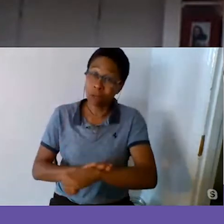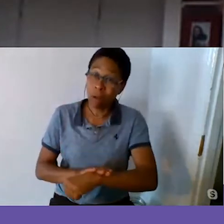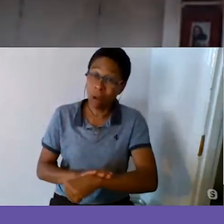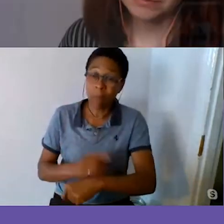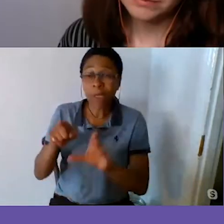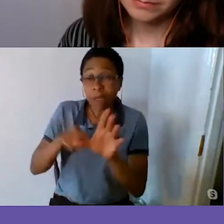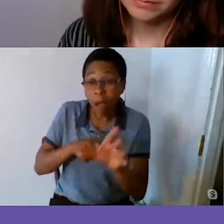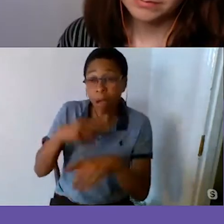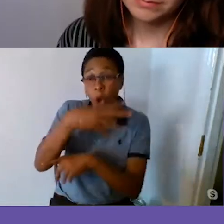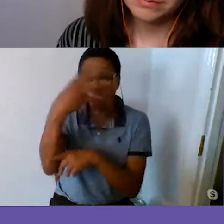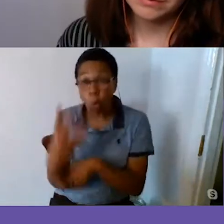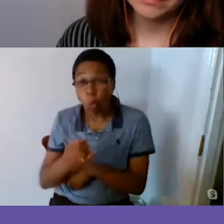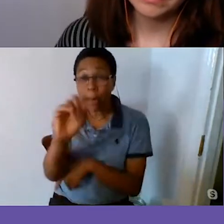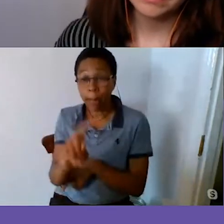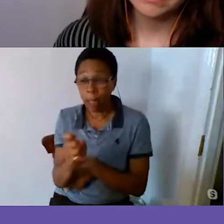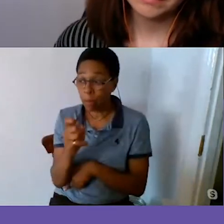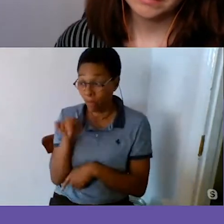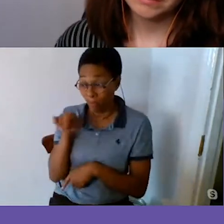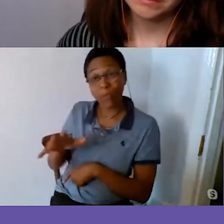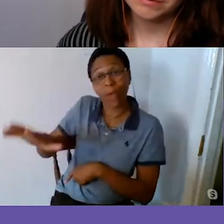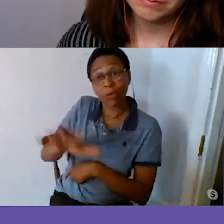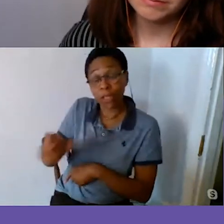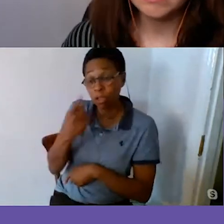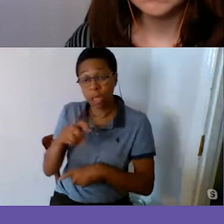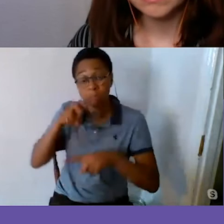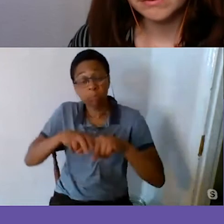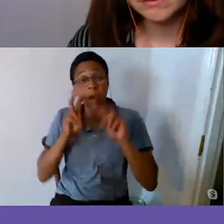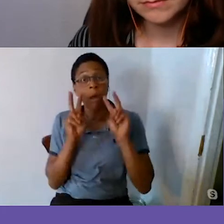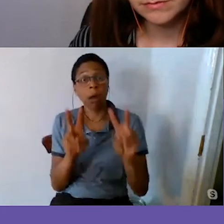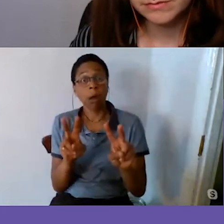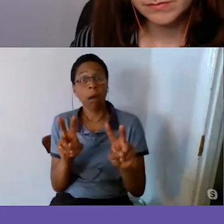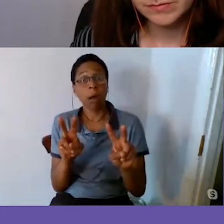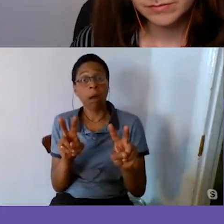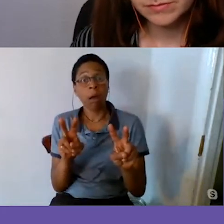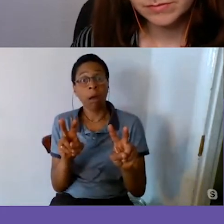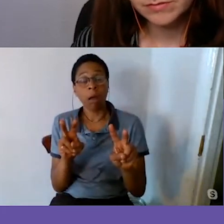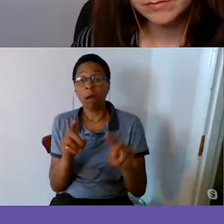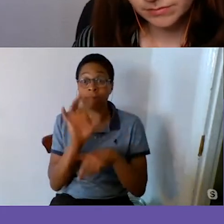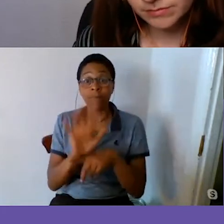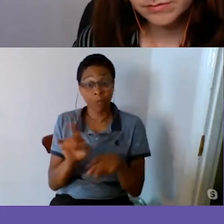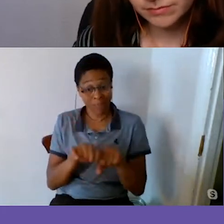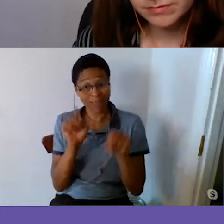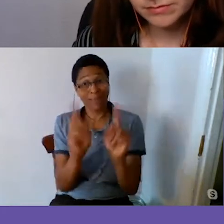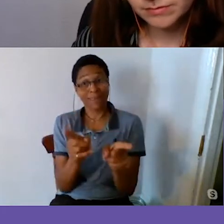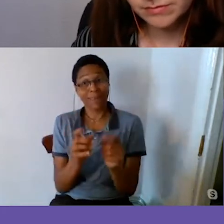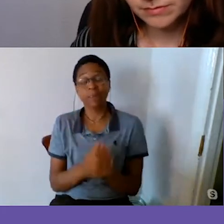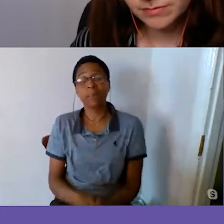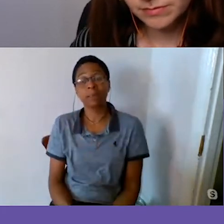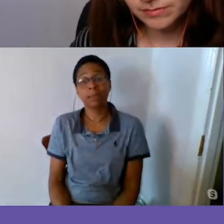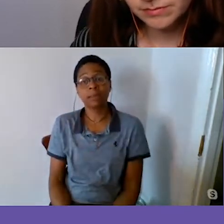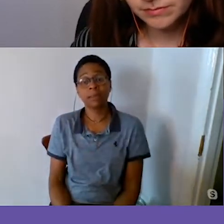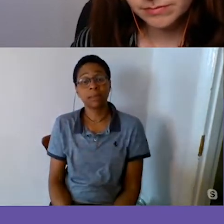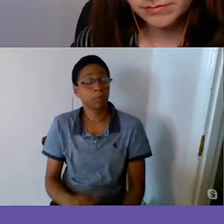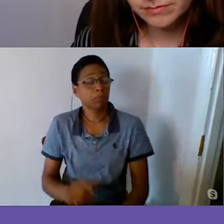young queer people in the region could, like, watch this on, like, and just on, even, like, because obviously